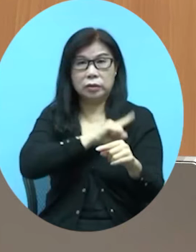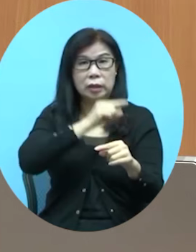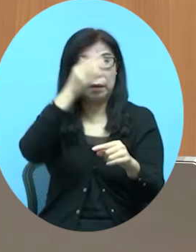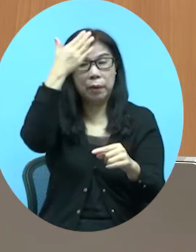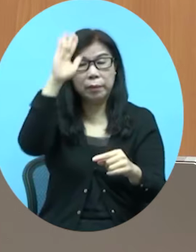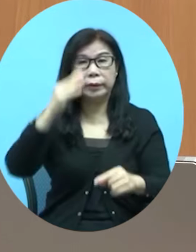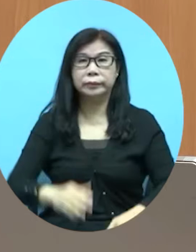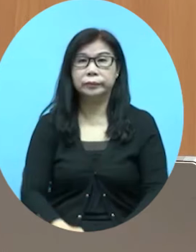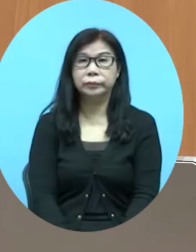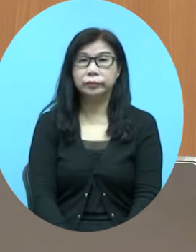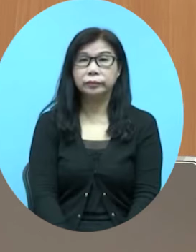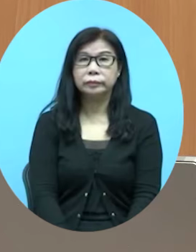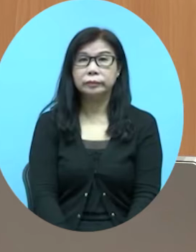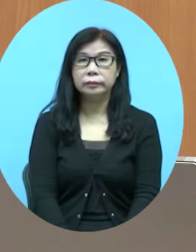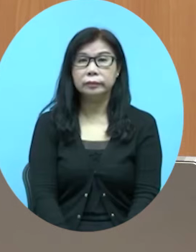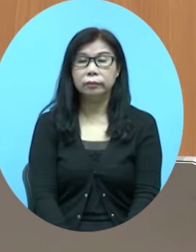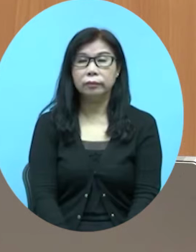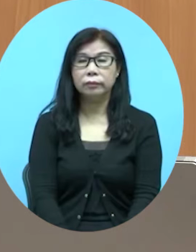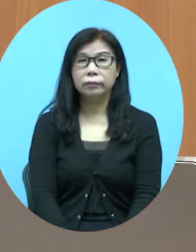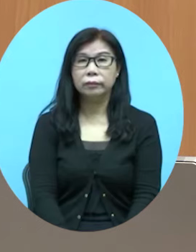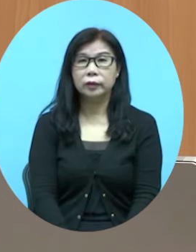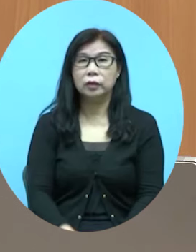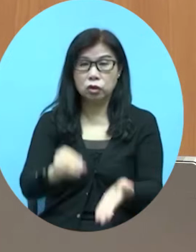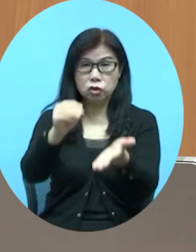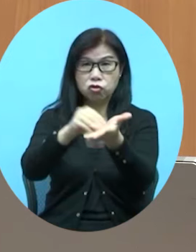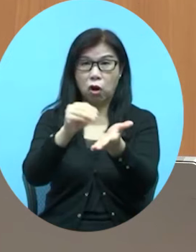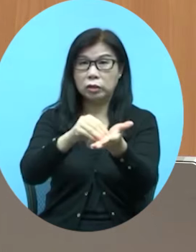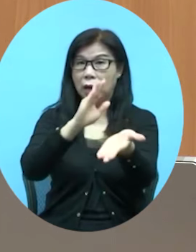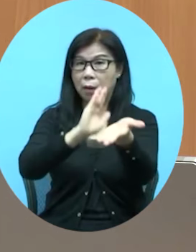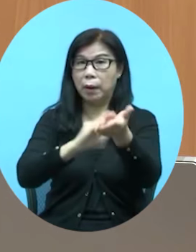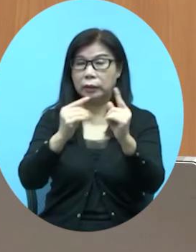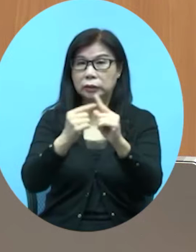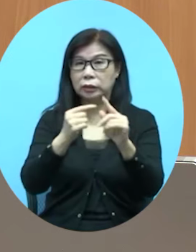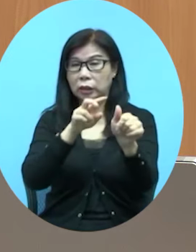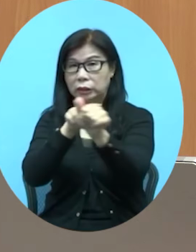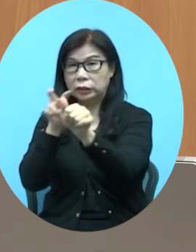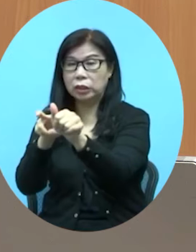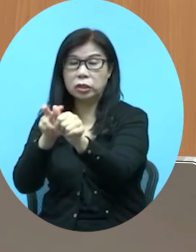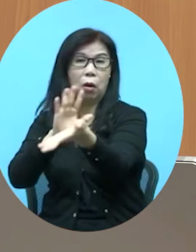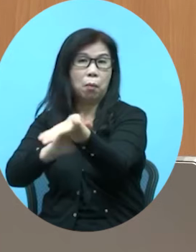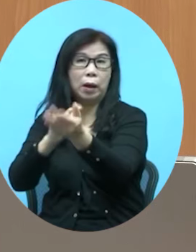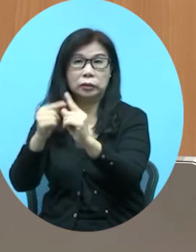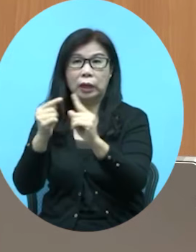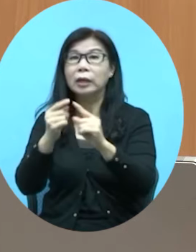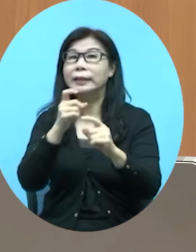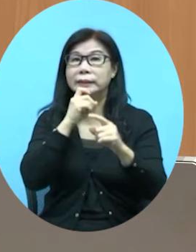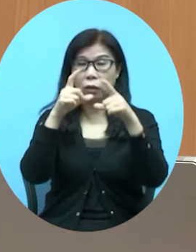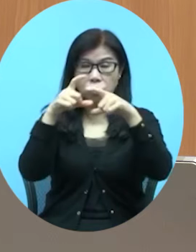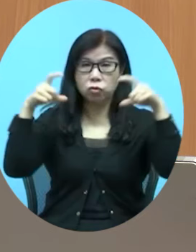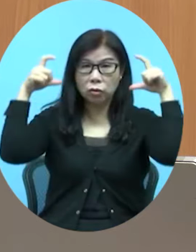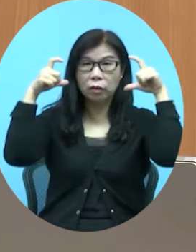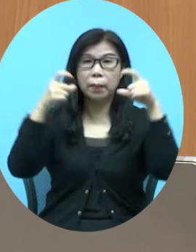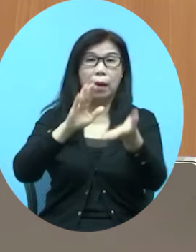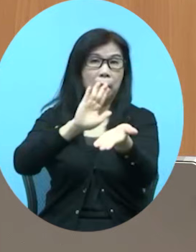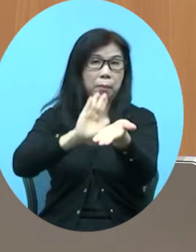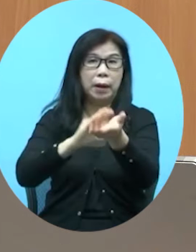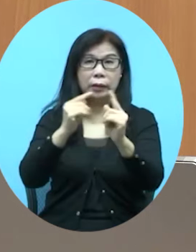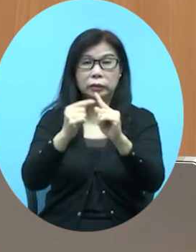when they take care of the patients they will wear masks so the risk to the patients may be minimal